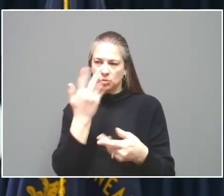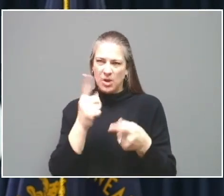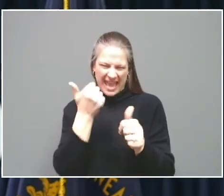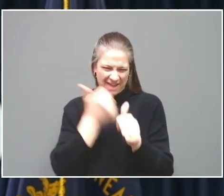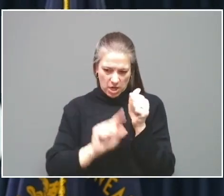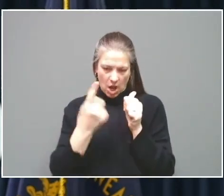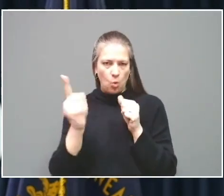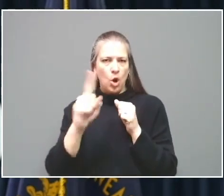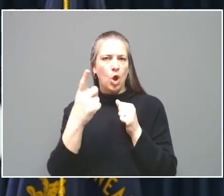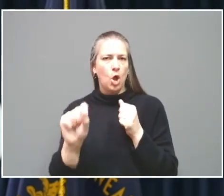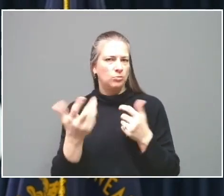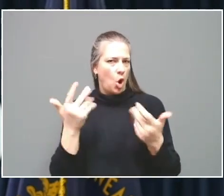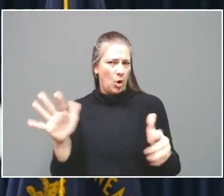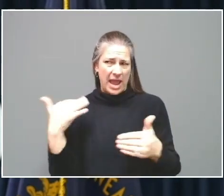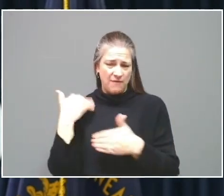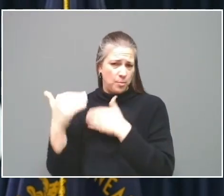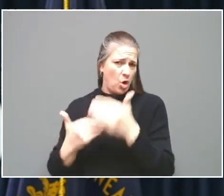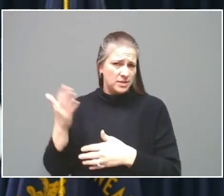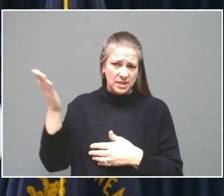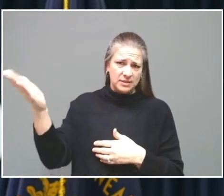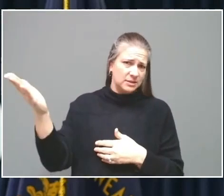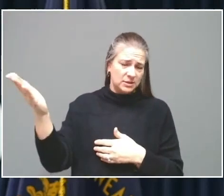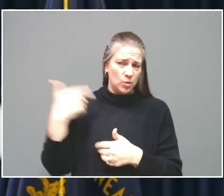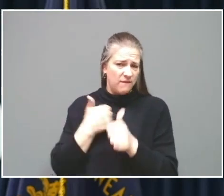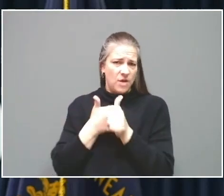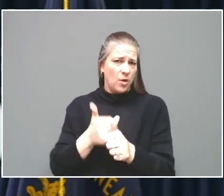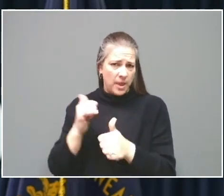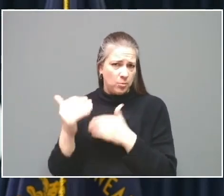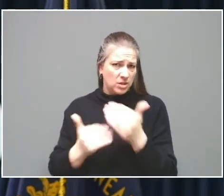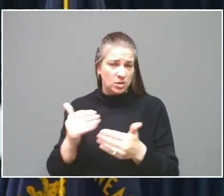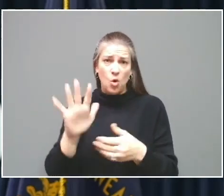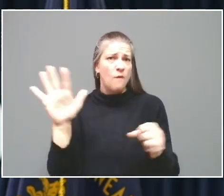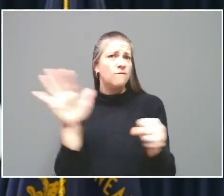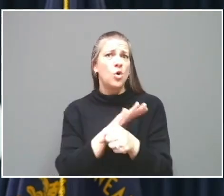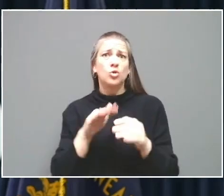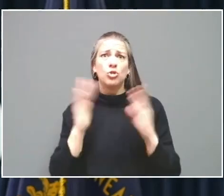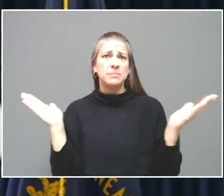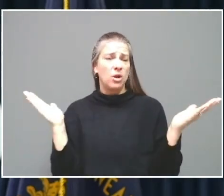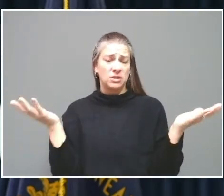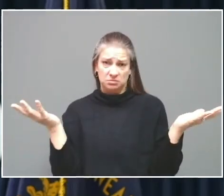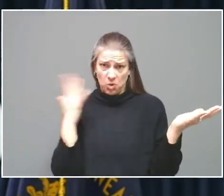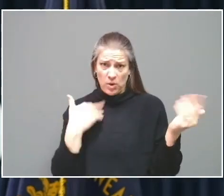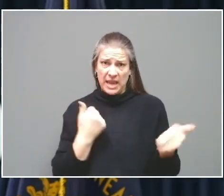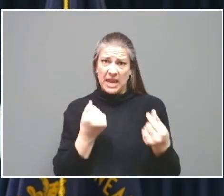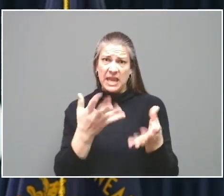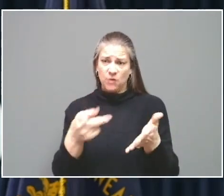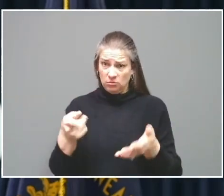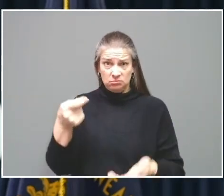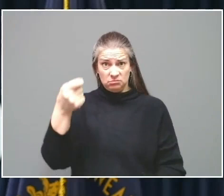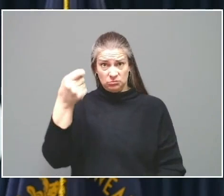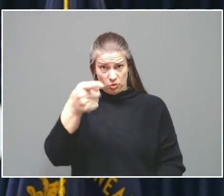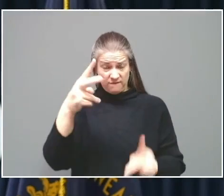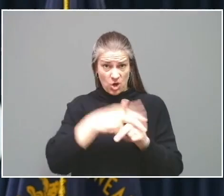already a process that we've been following. There's full transparency because we can provide a flash drive to anybody who files an open